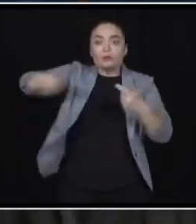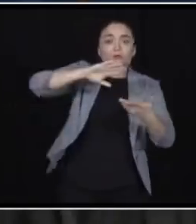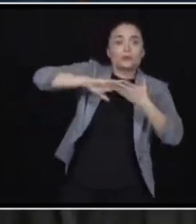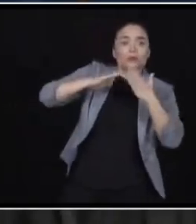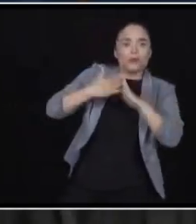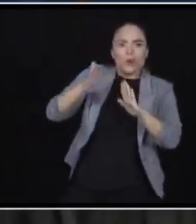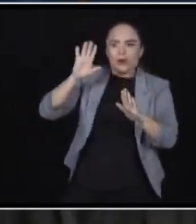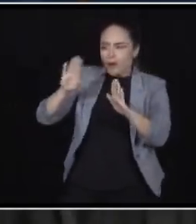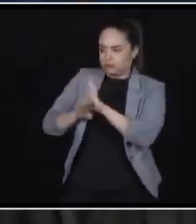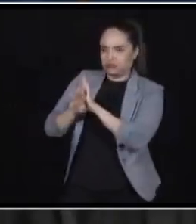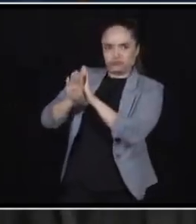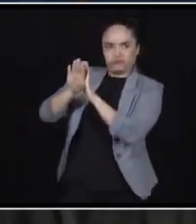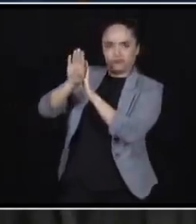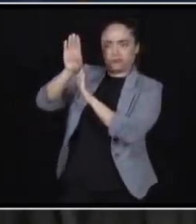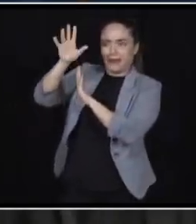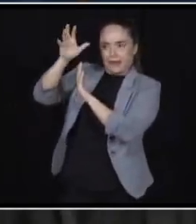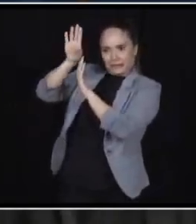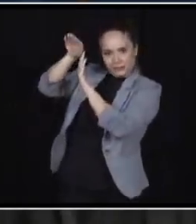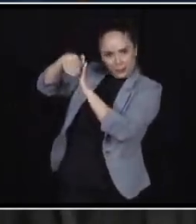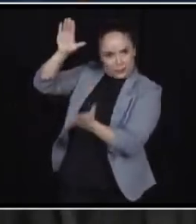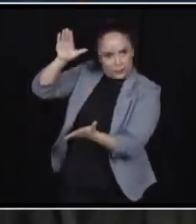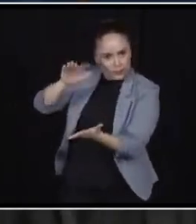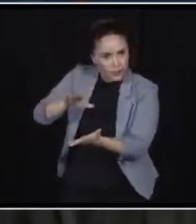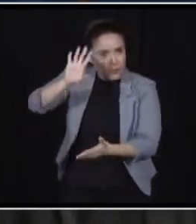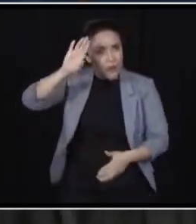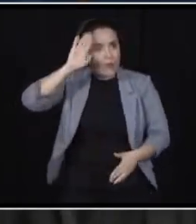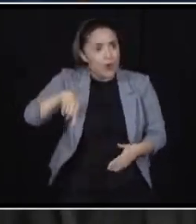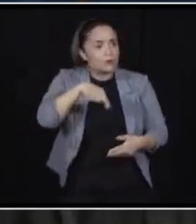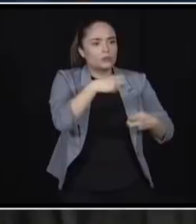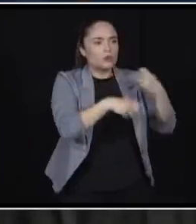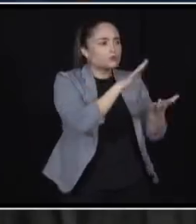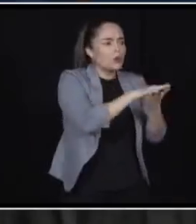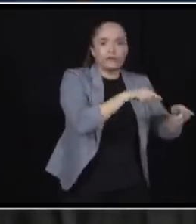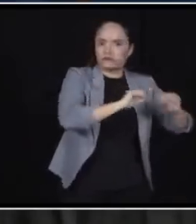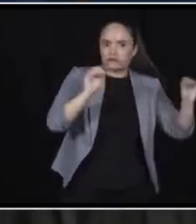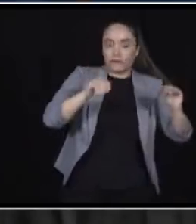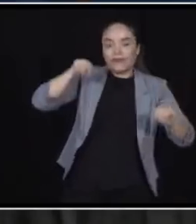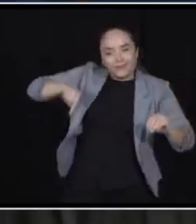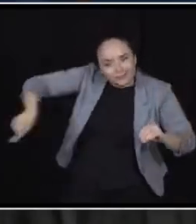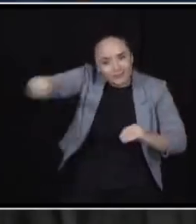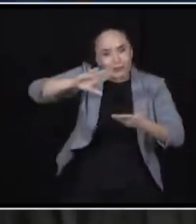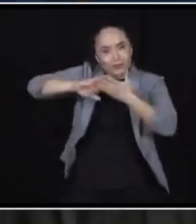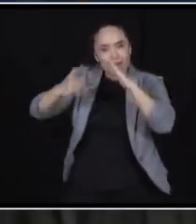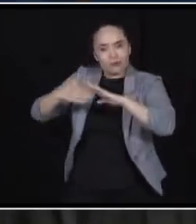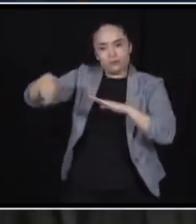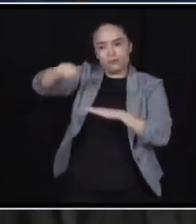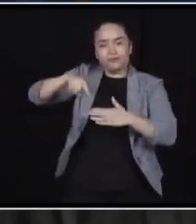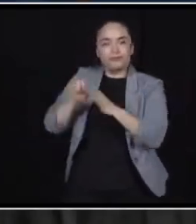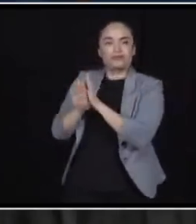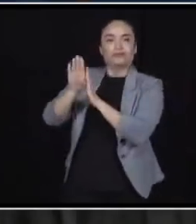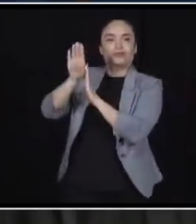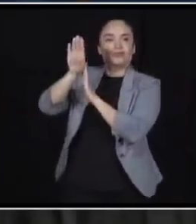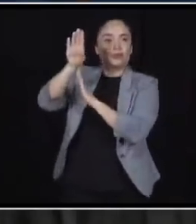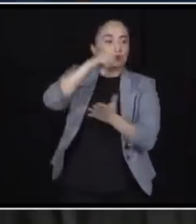our schools, it is in our community. And bringing our kids back to a congregate setting in school after a